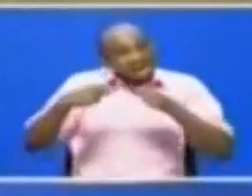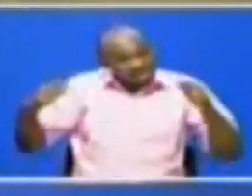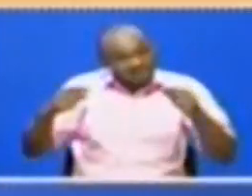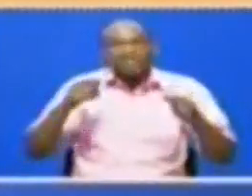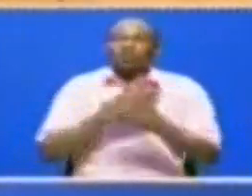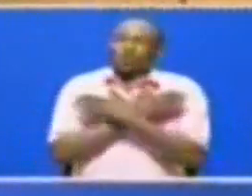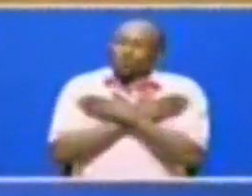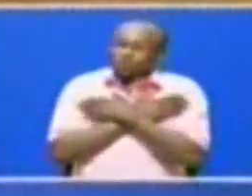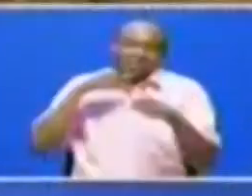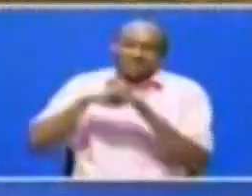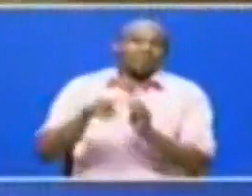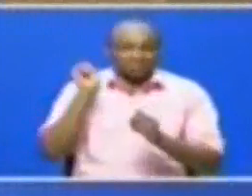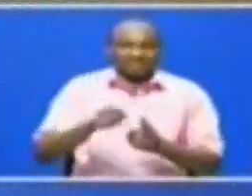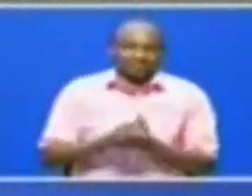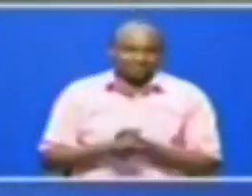enemies closer.